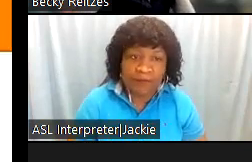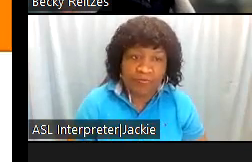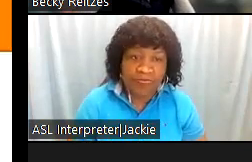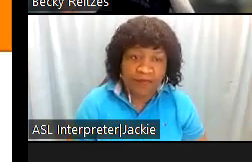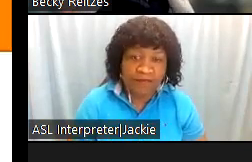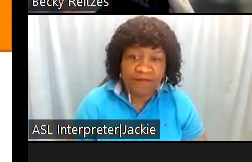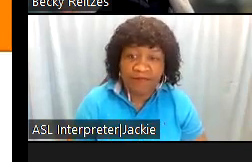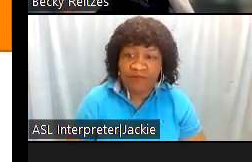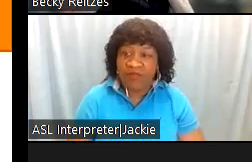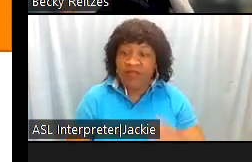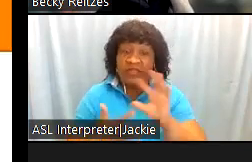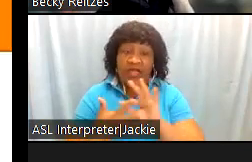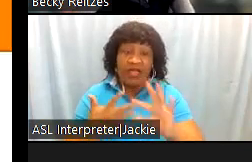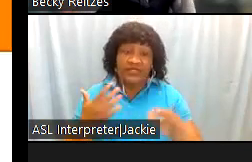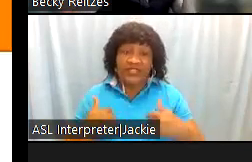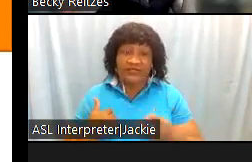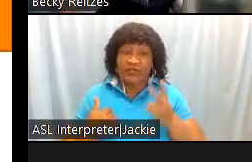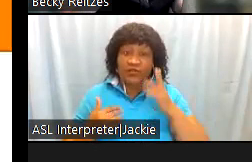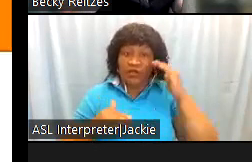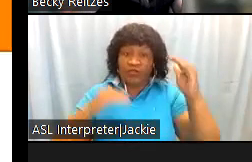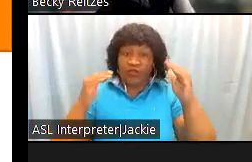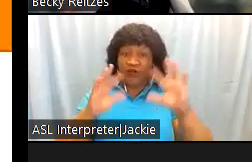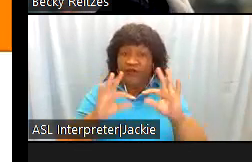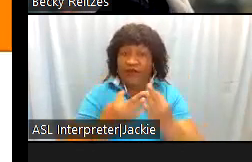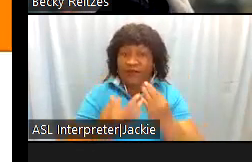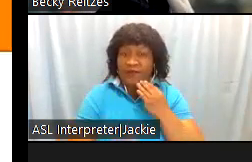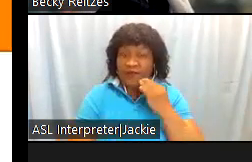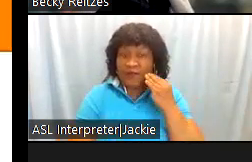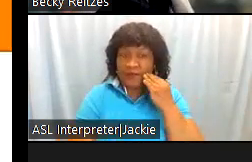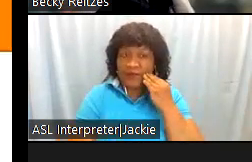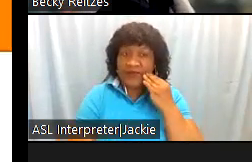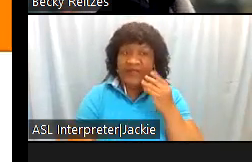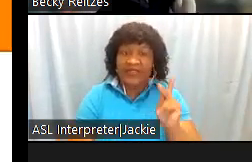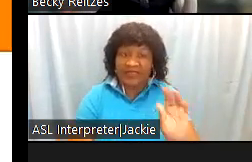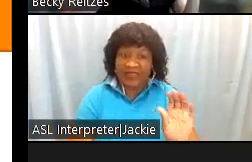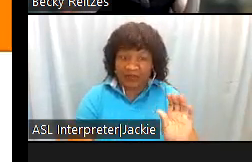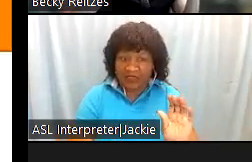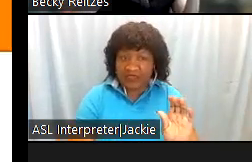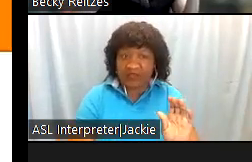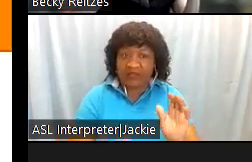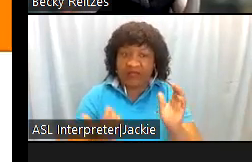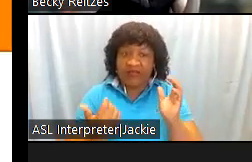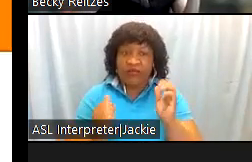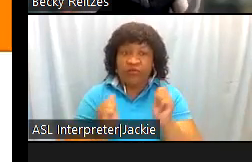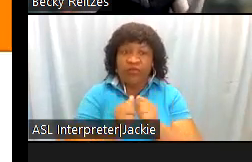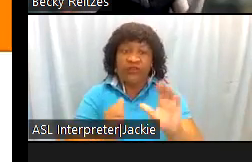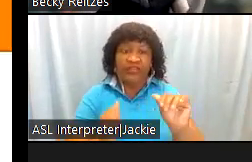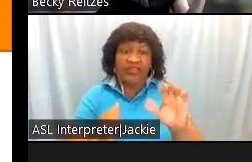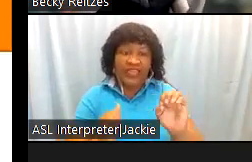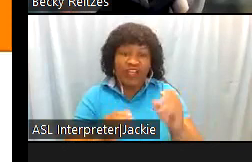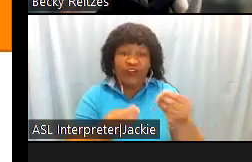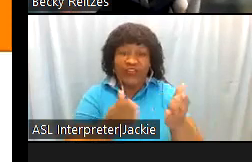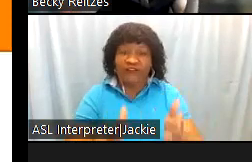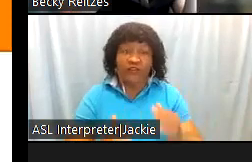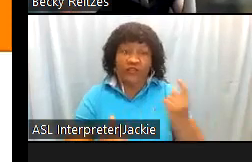So the options include 2 adult family homes in King County with a caregiver on site, so someone to take care